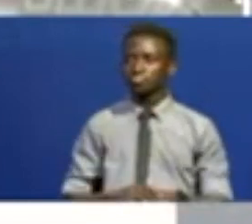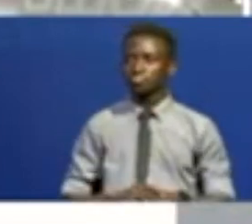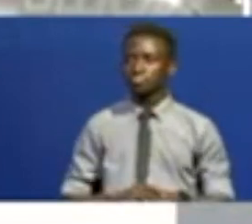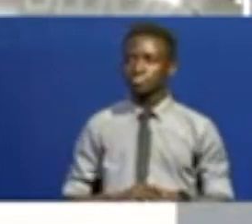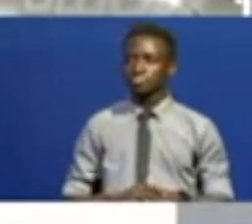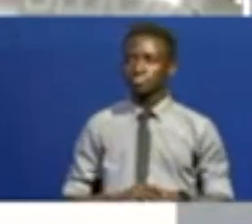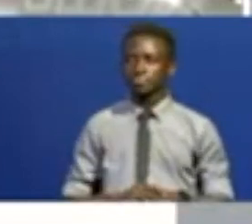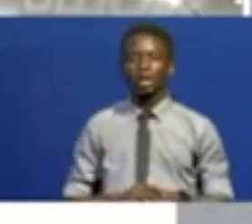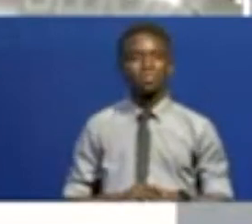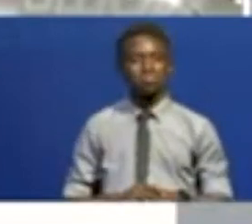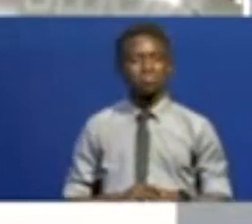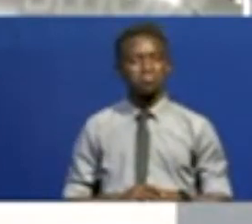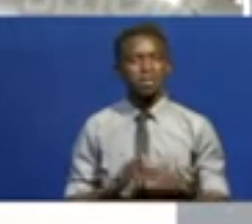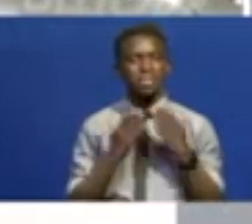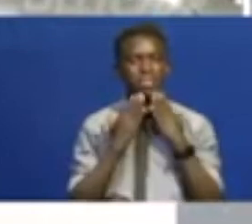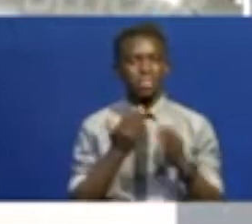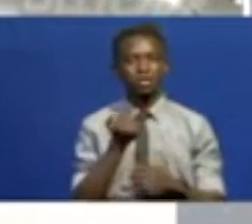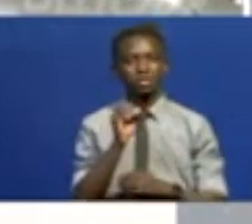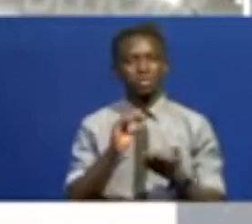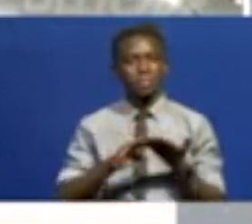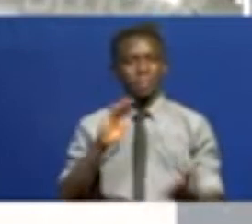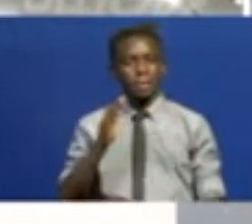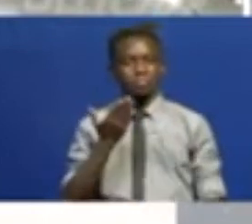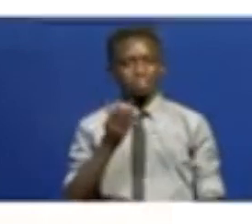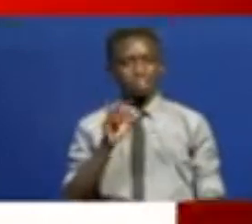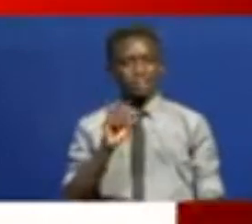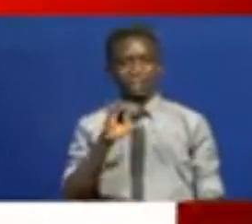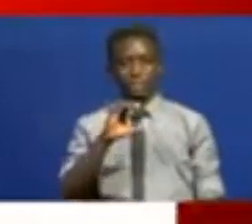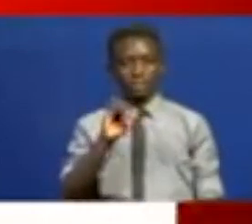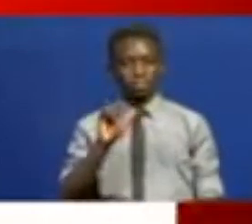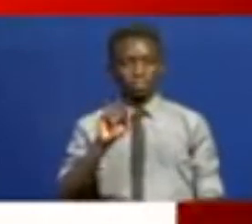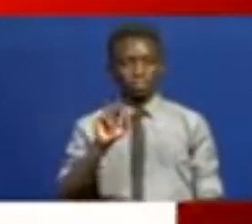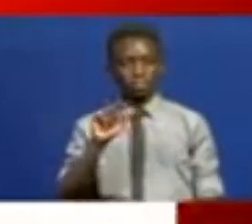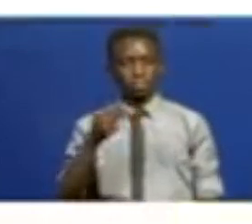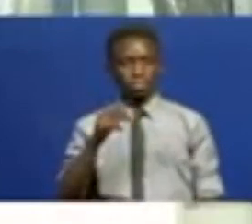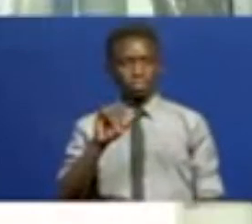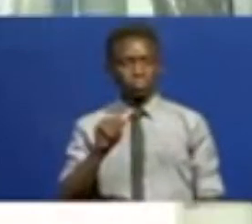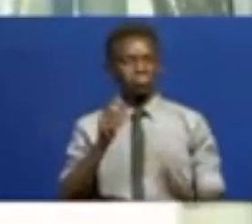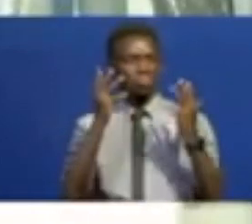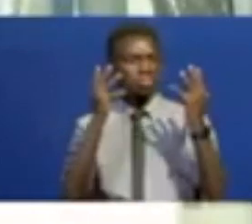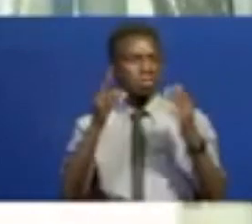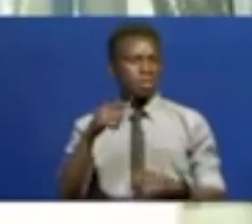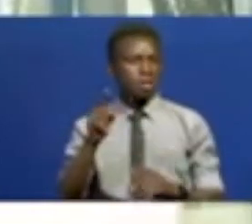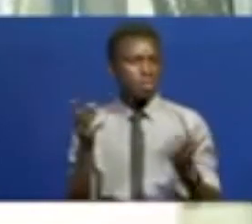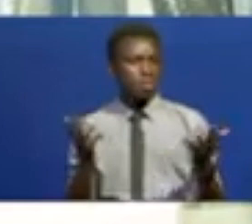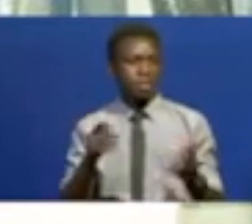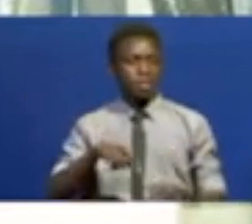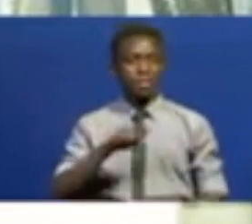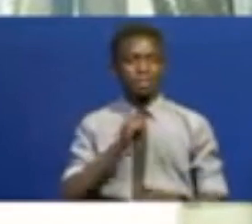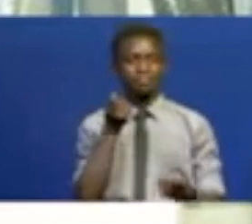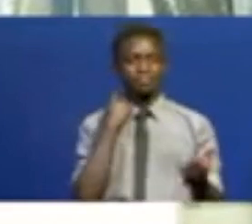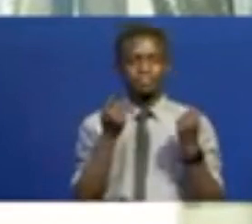Well, thank you so much, Cynthia, and you said it right. We are in Kericho County right now. Where we are is at the